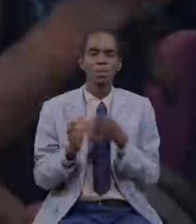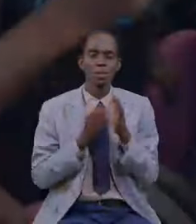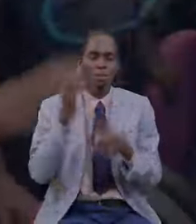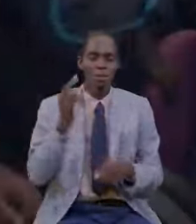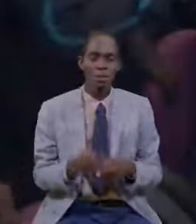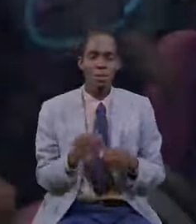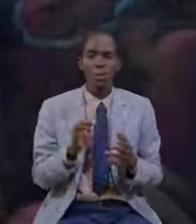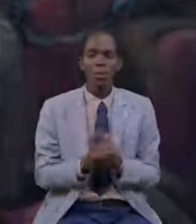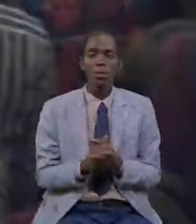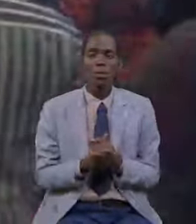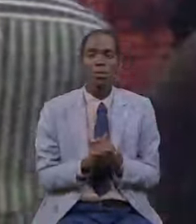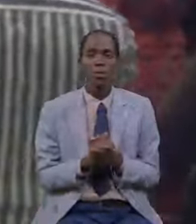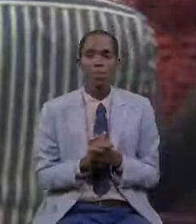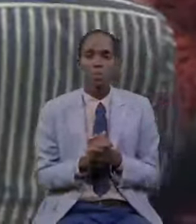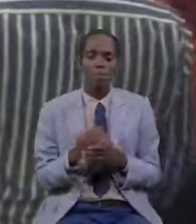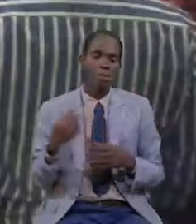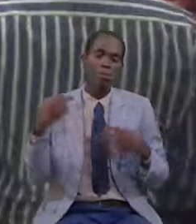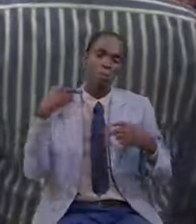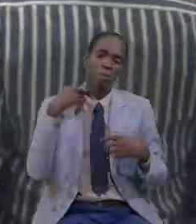away Yoles